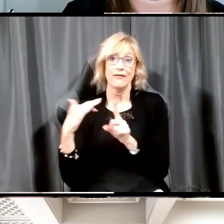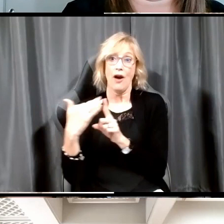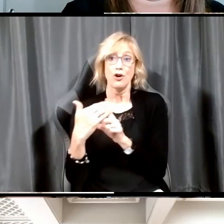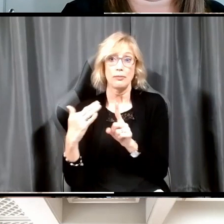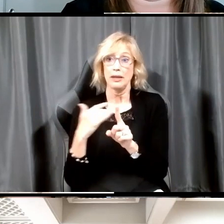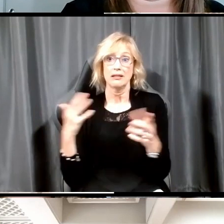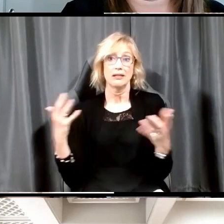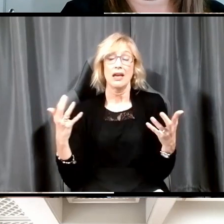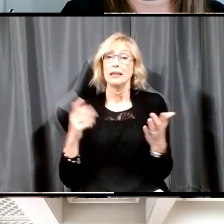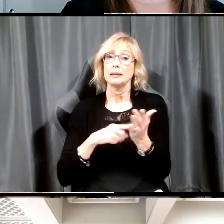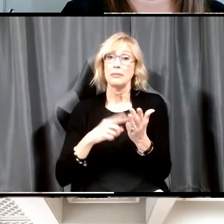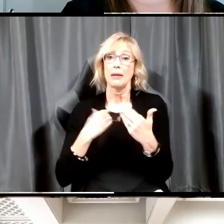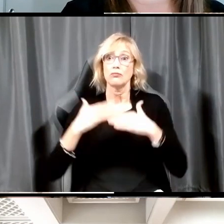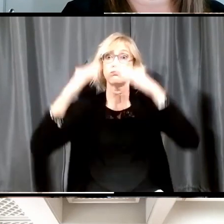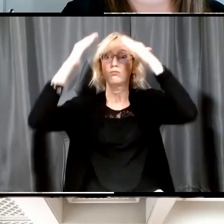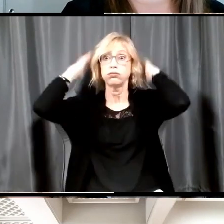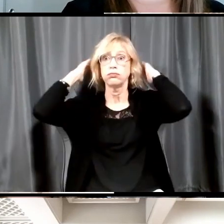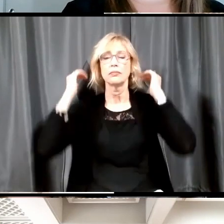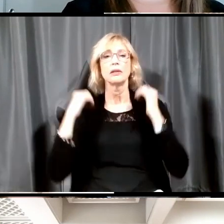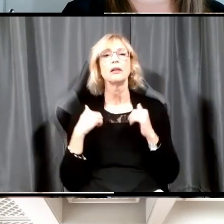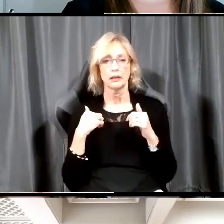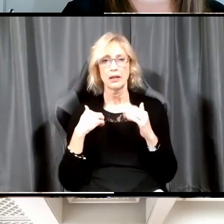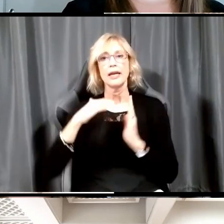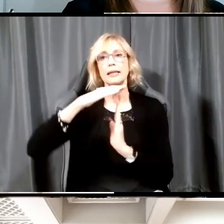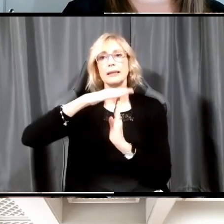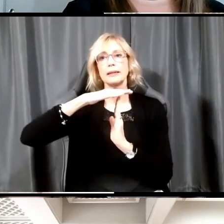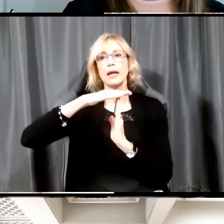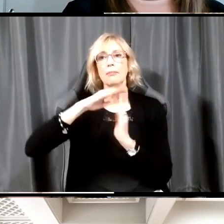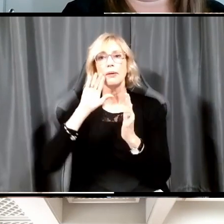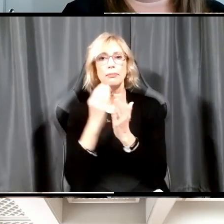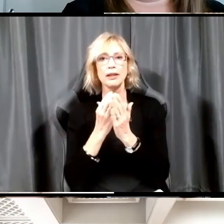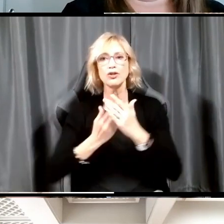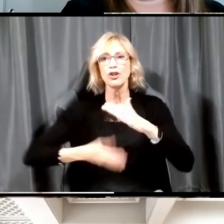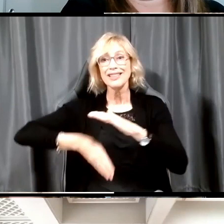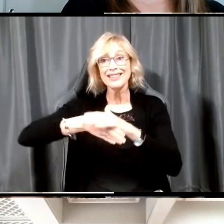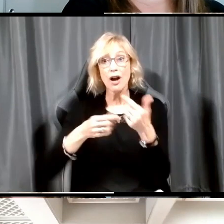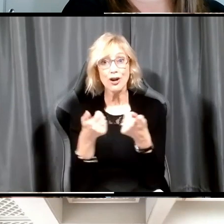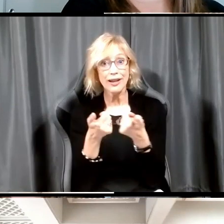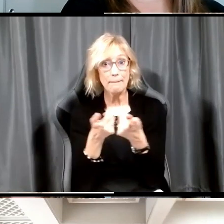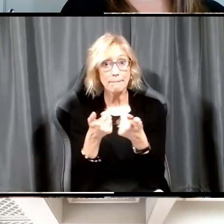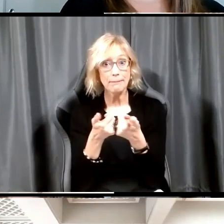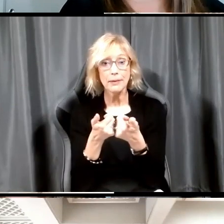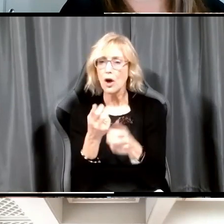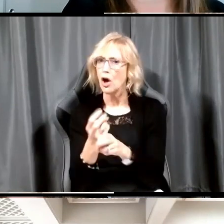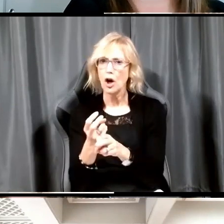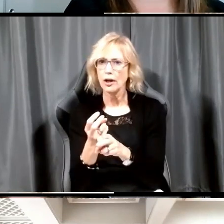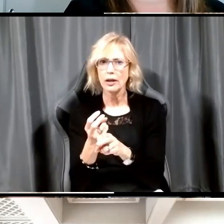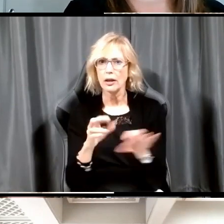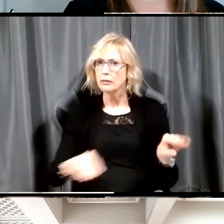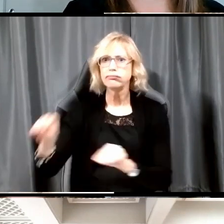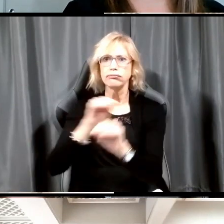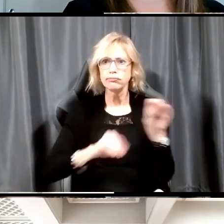can be very overwhelming. On the top picture, you see a soccer game going on. Very hard. You've got movement,